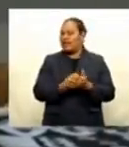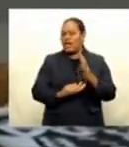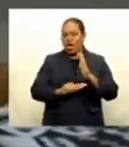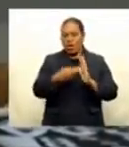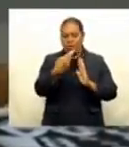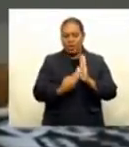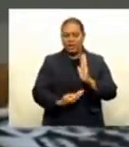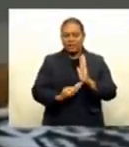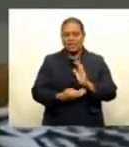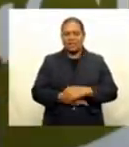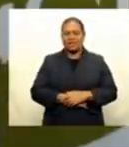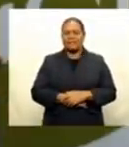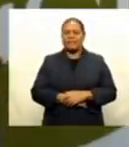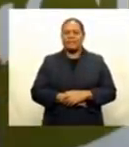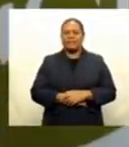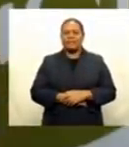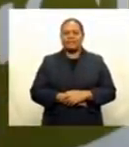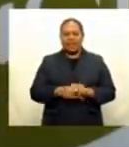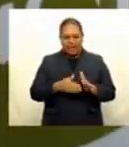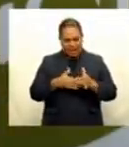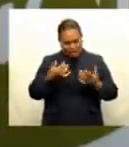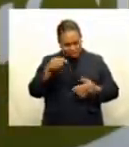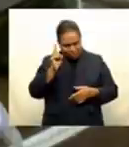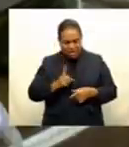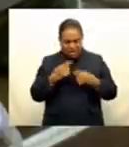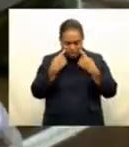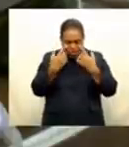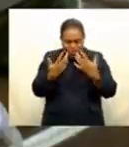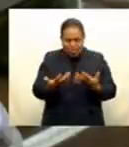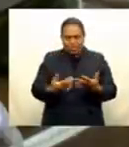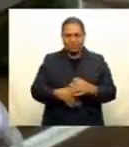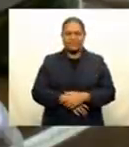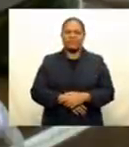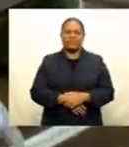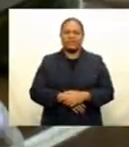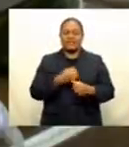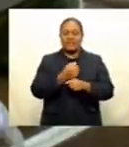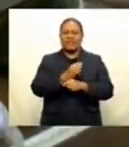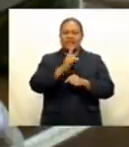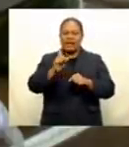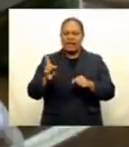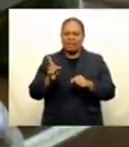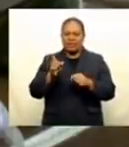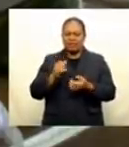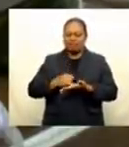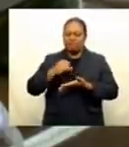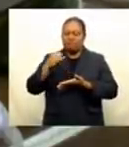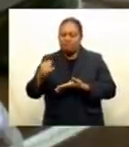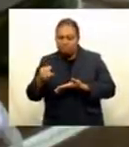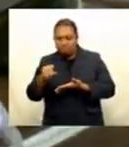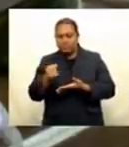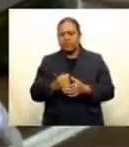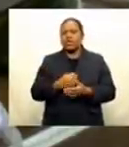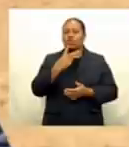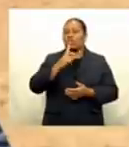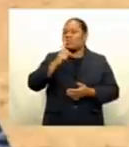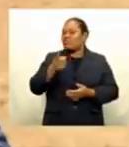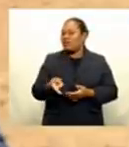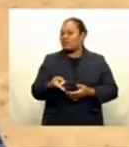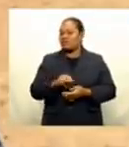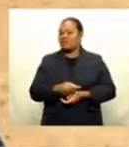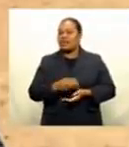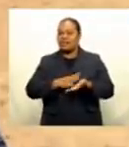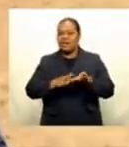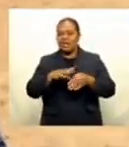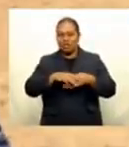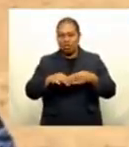now, today, we have this rice flour. The company invested close to $10,000 for the milling machine. It's a